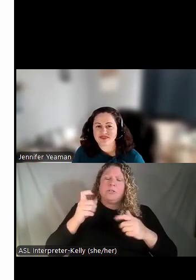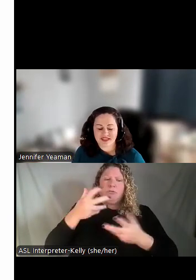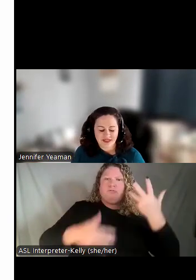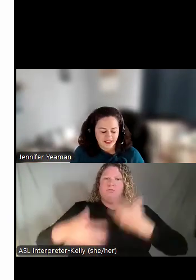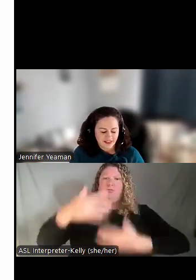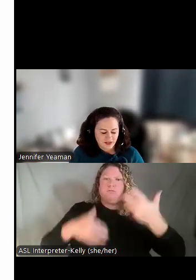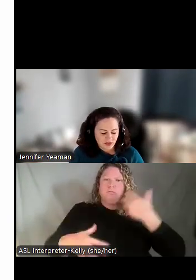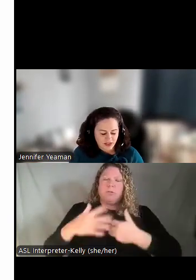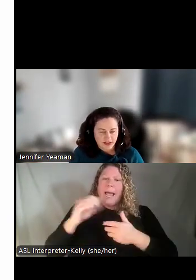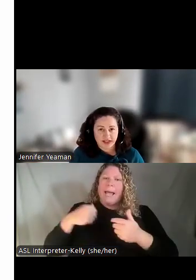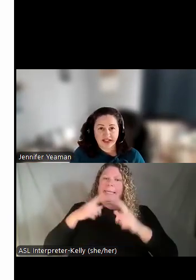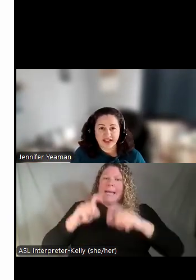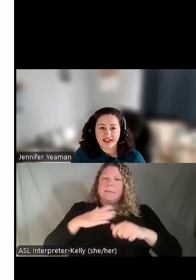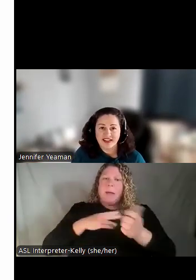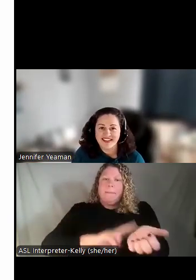rate.